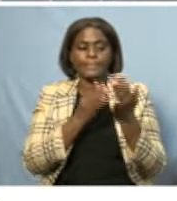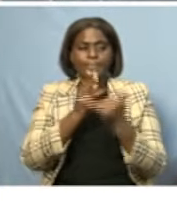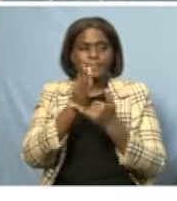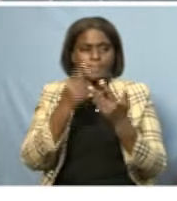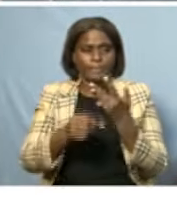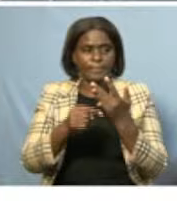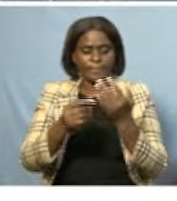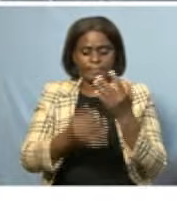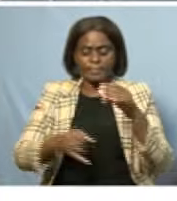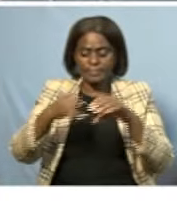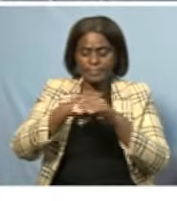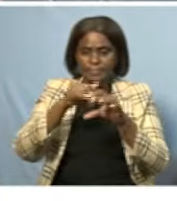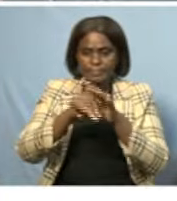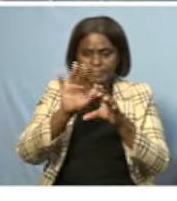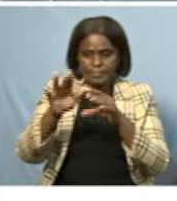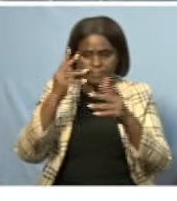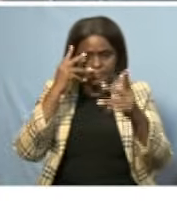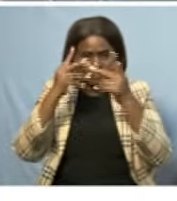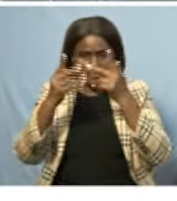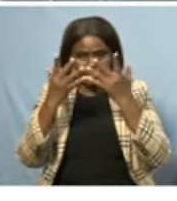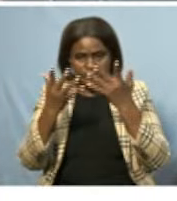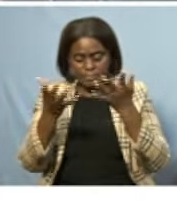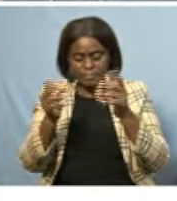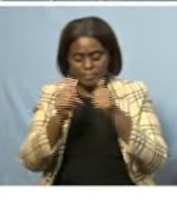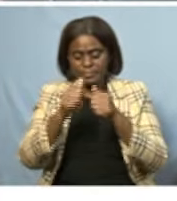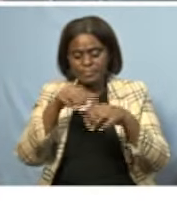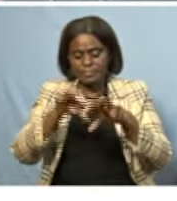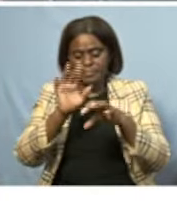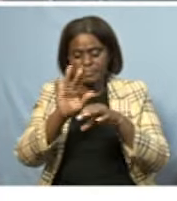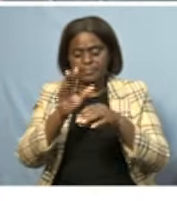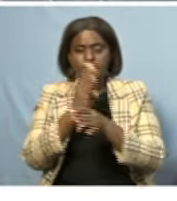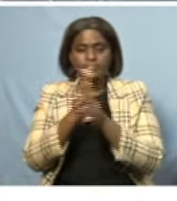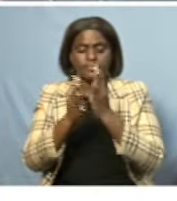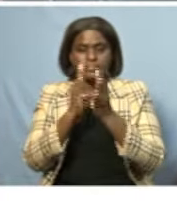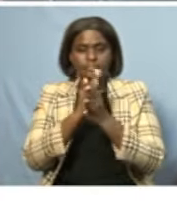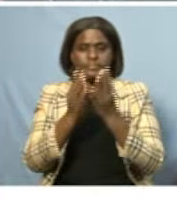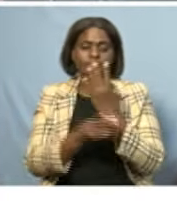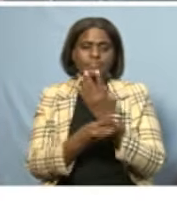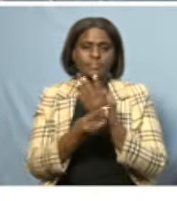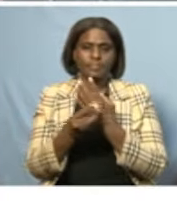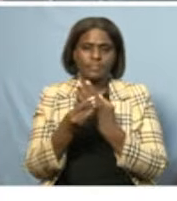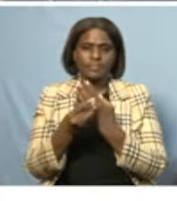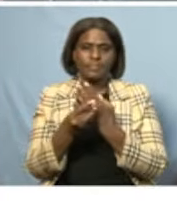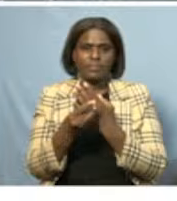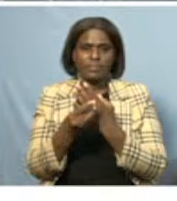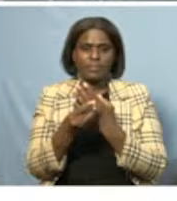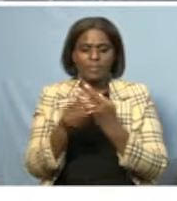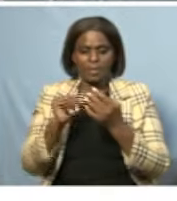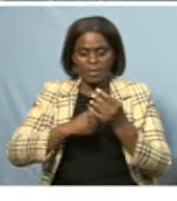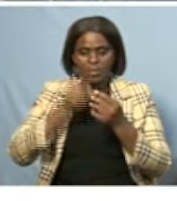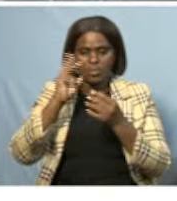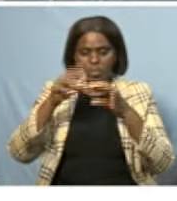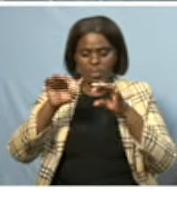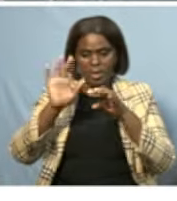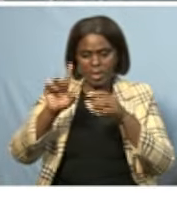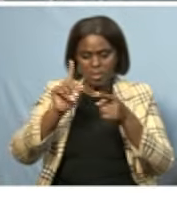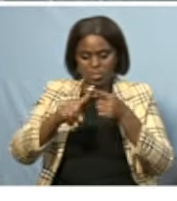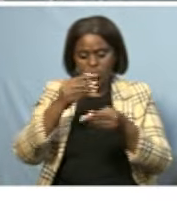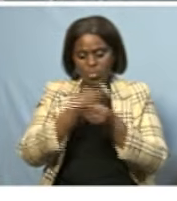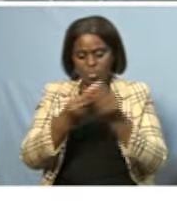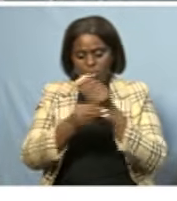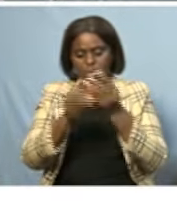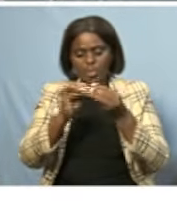through inclusive, transparent, and sustainable infrastructure development. We shall continue to